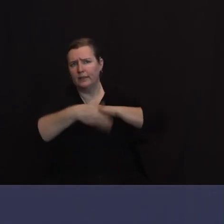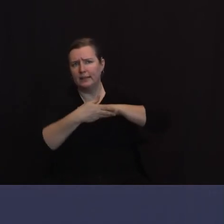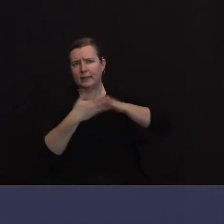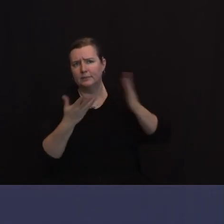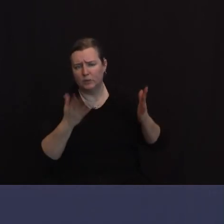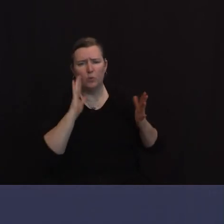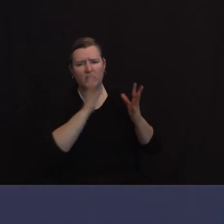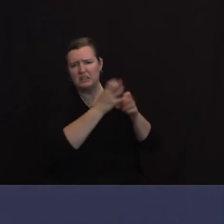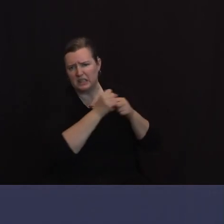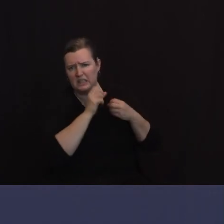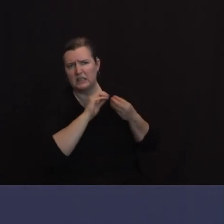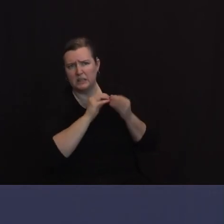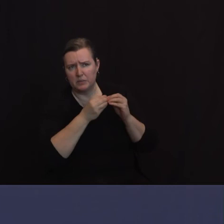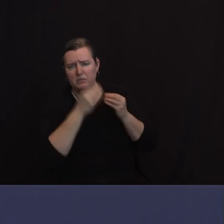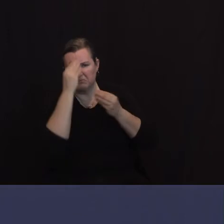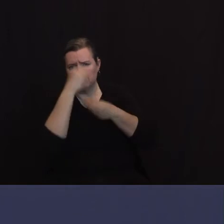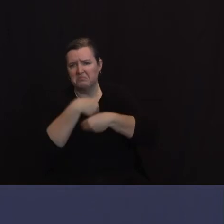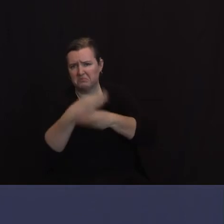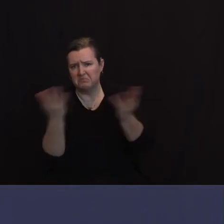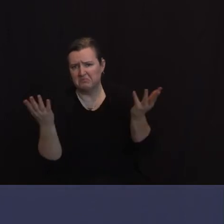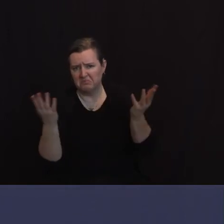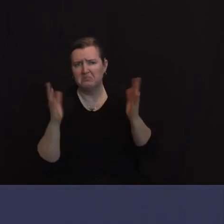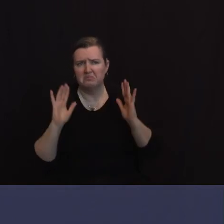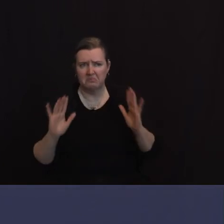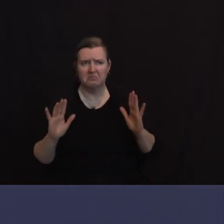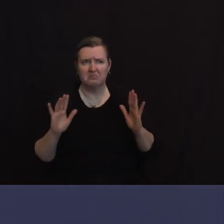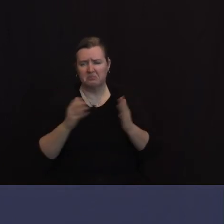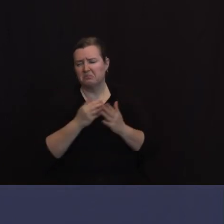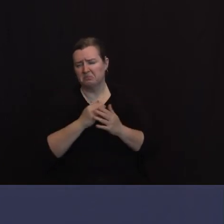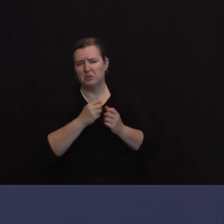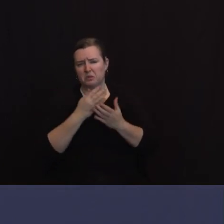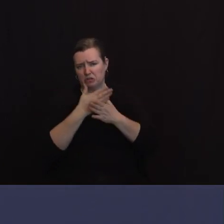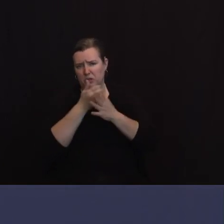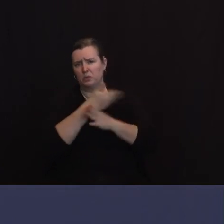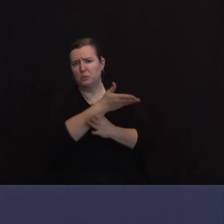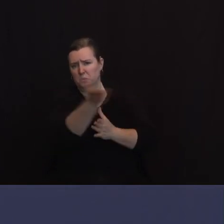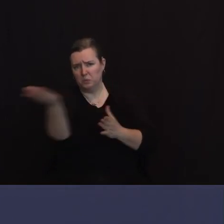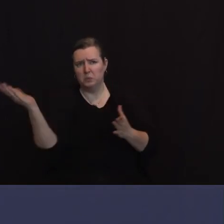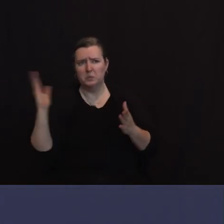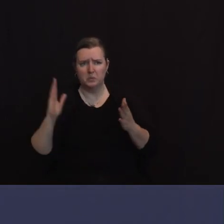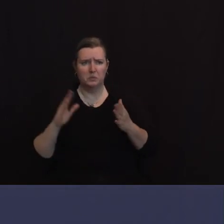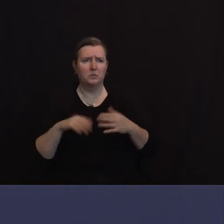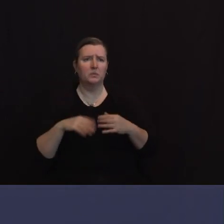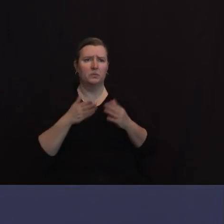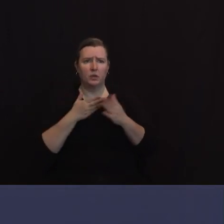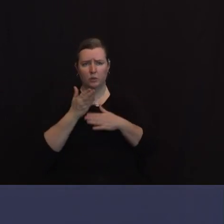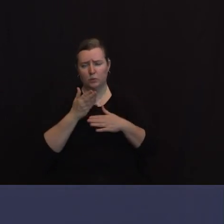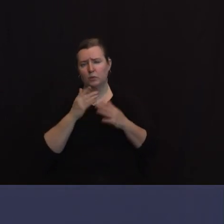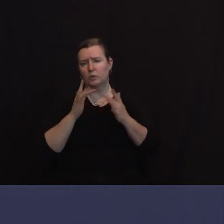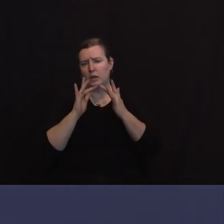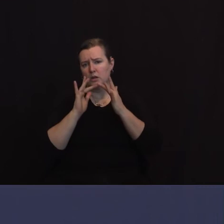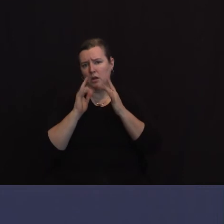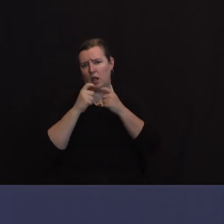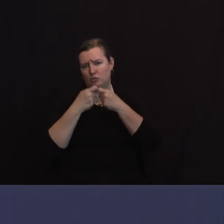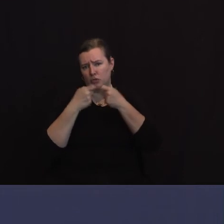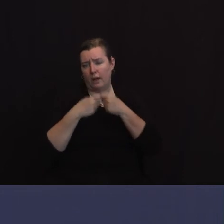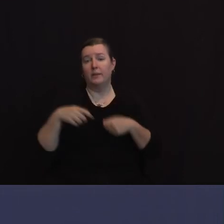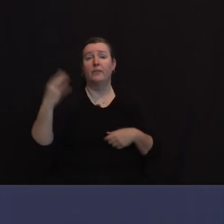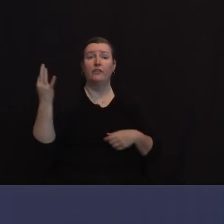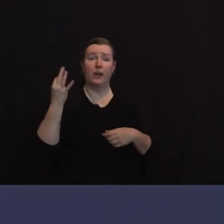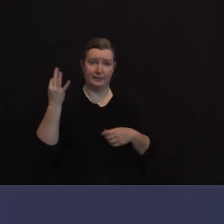them. Otherwise, we'll be with you electronically. And Friday, by virtue of the fact, among other things, that we've got the White